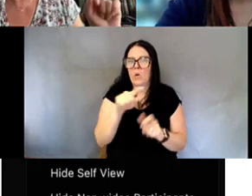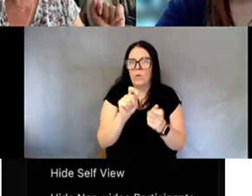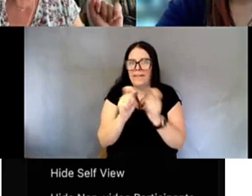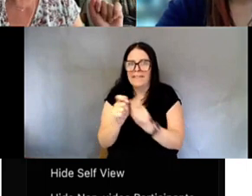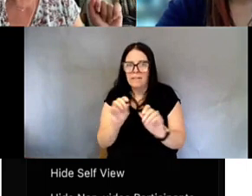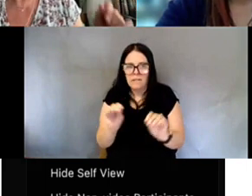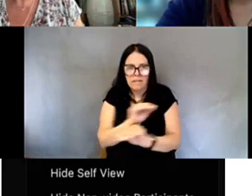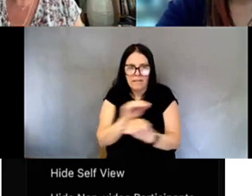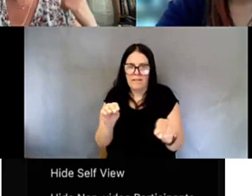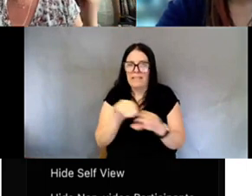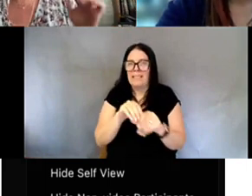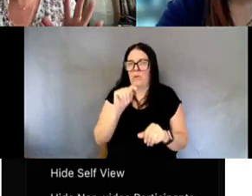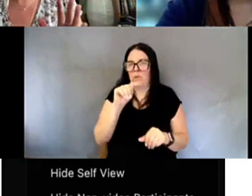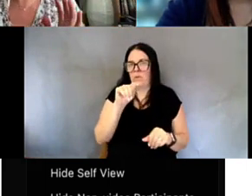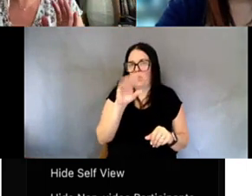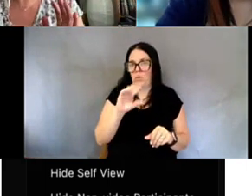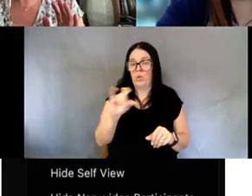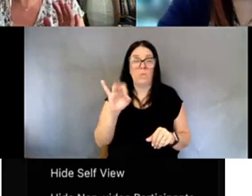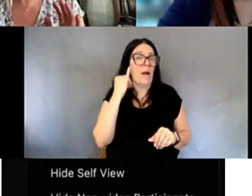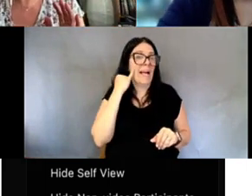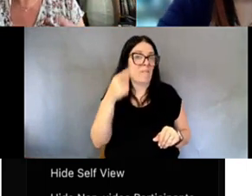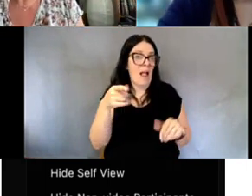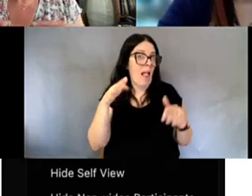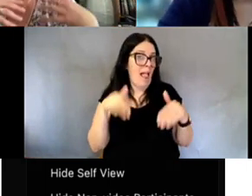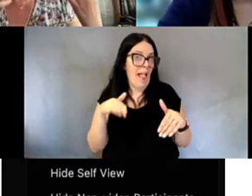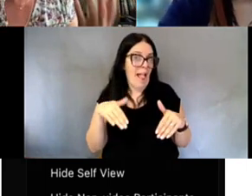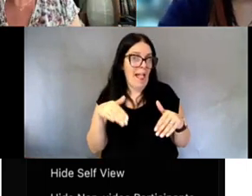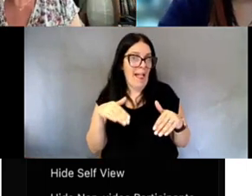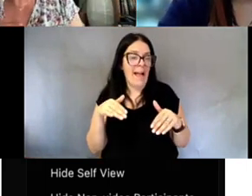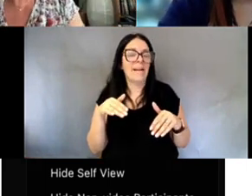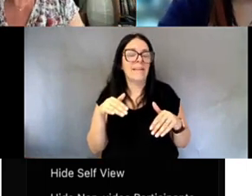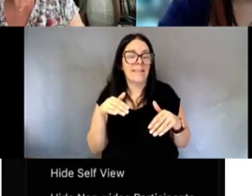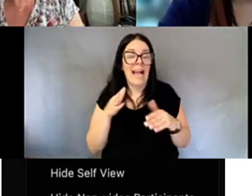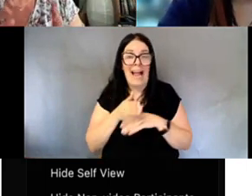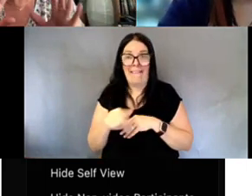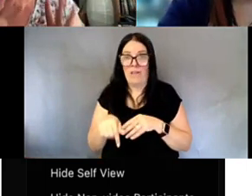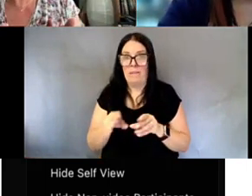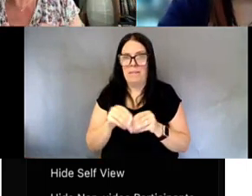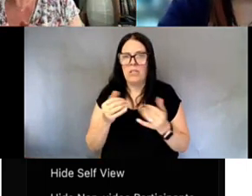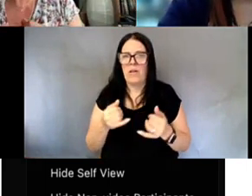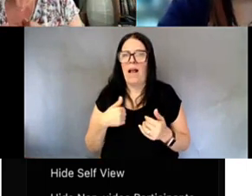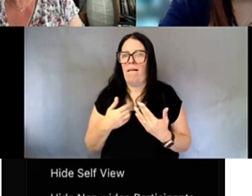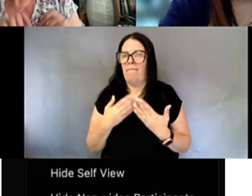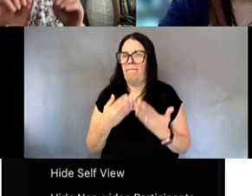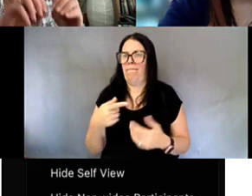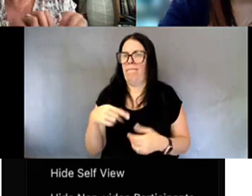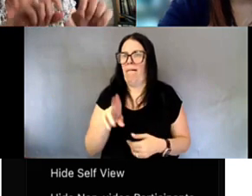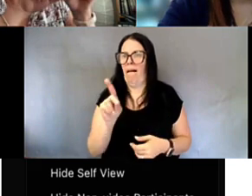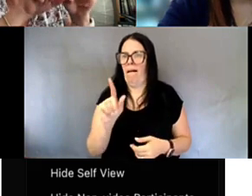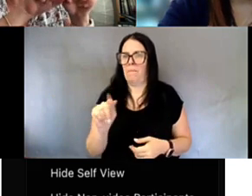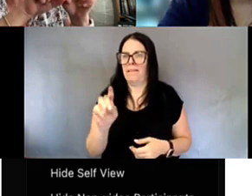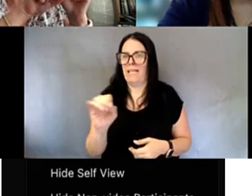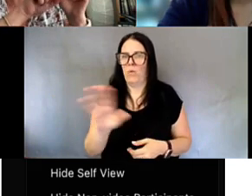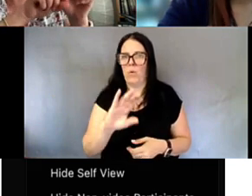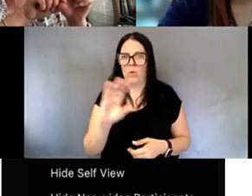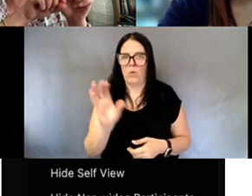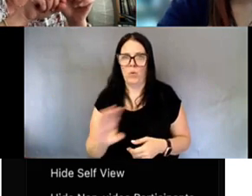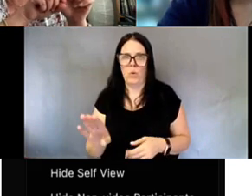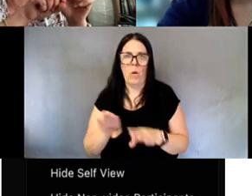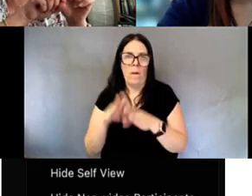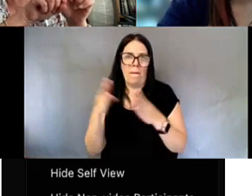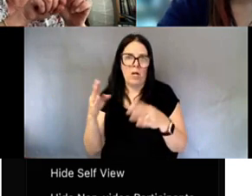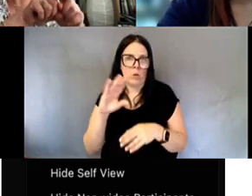toolbar in Zoom. So if you haven't done this already, when we finish the session today, when we close Zoom, open your Zoom application